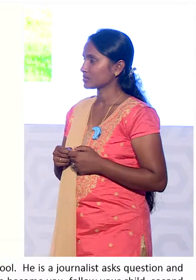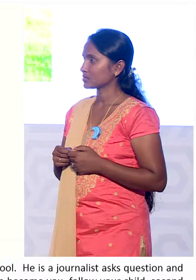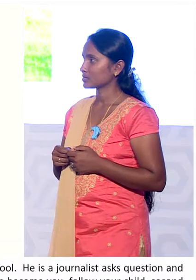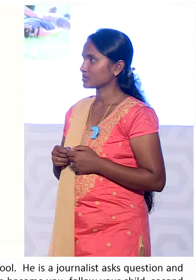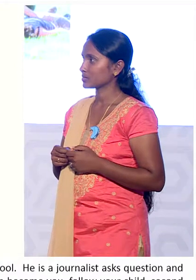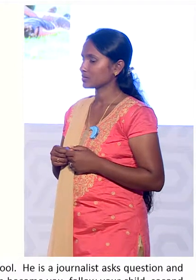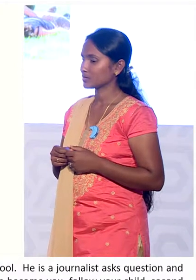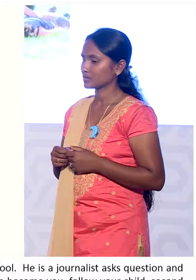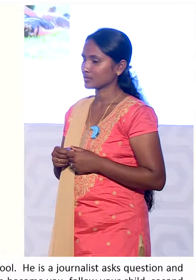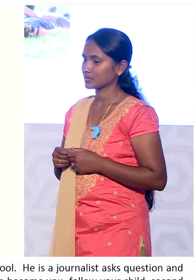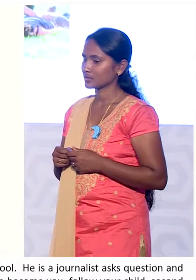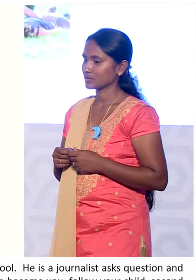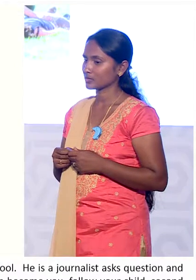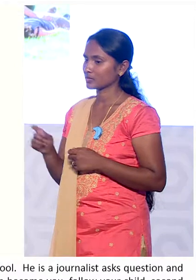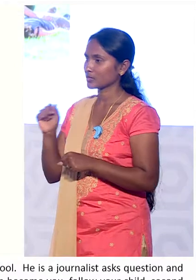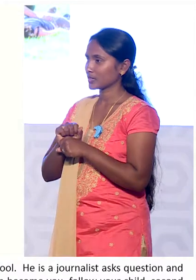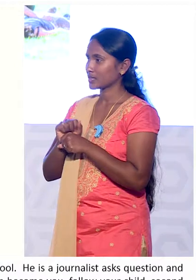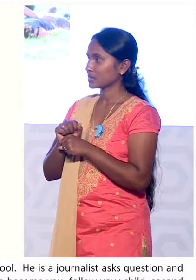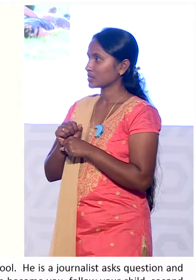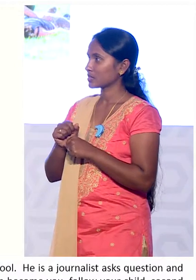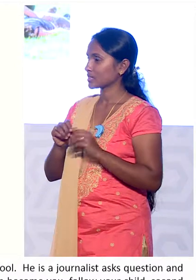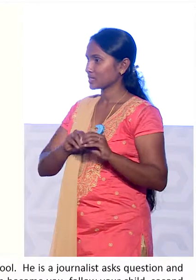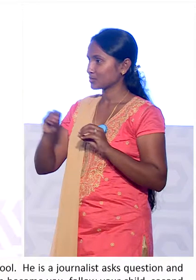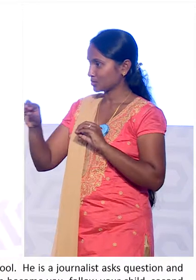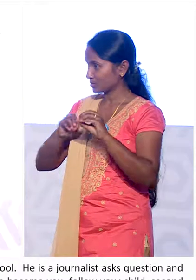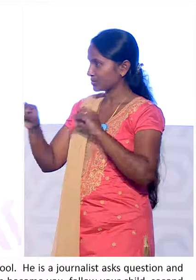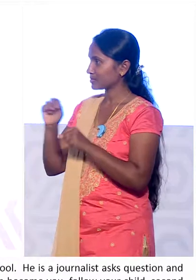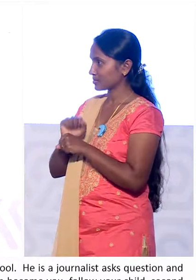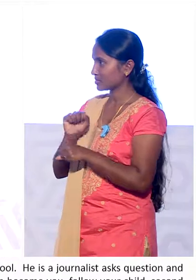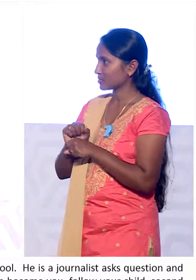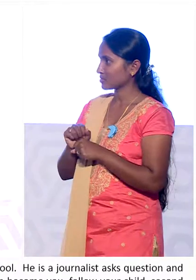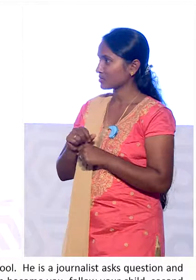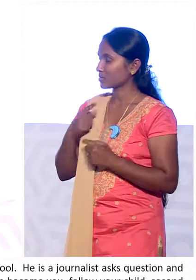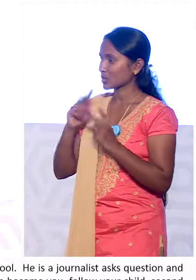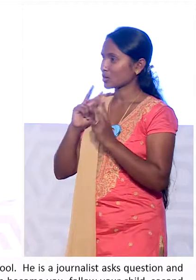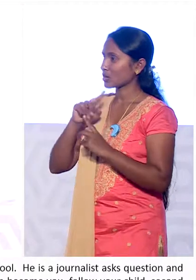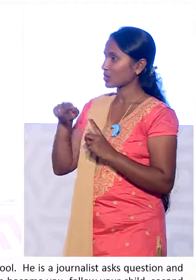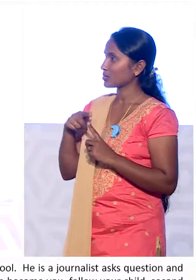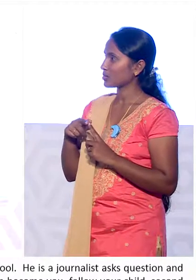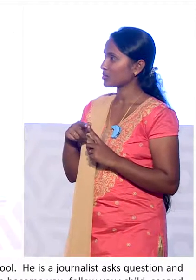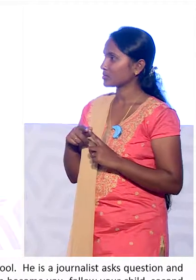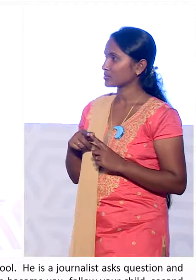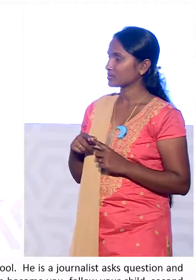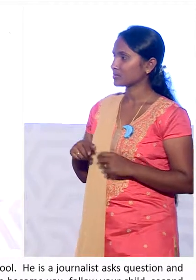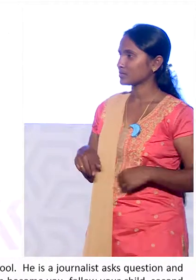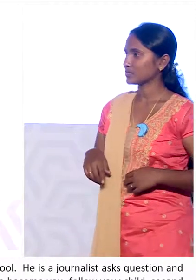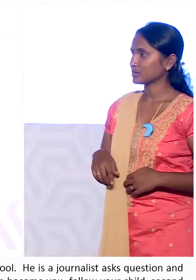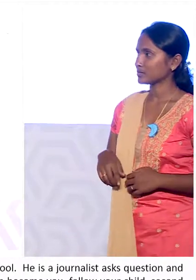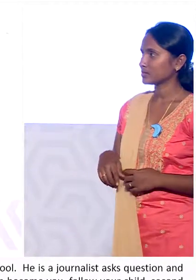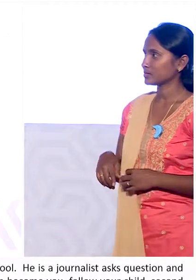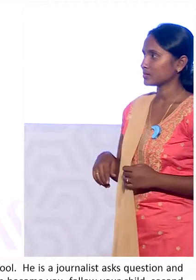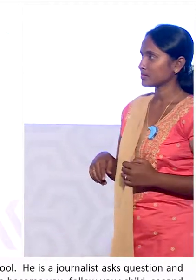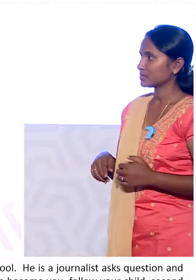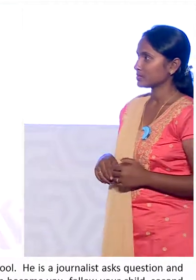together. And we rode from shaman to shaman, and we made a film about it. And the reason I know about that side of life is through all my work with indigenous